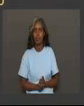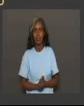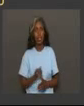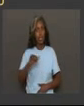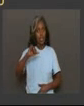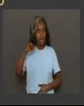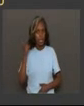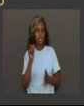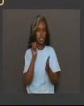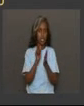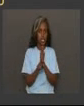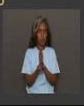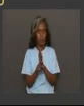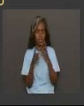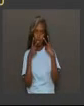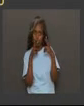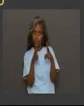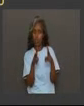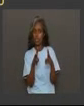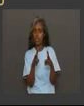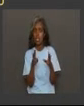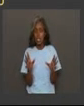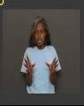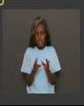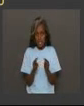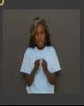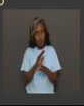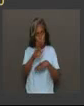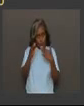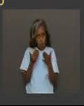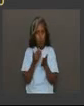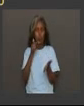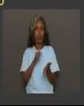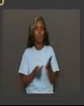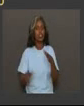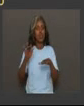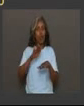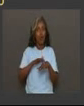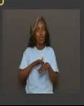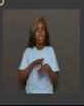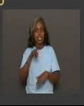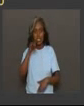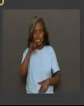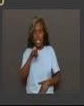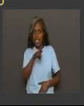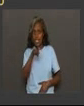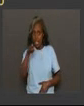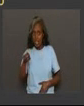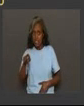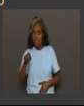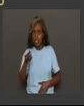Another example of loci are the set of all points on the